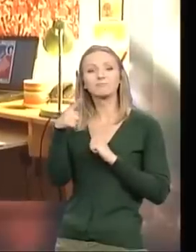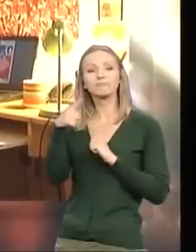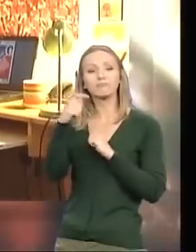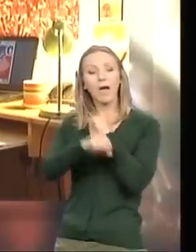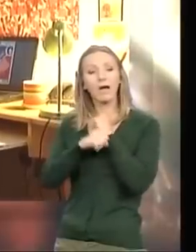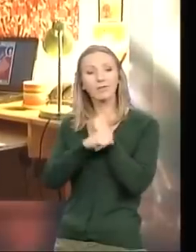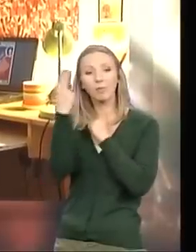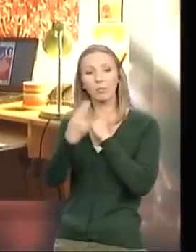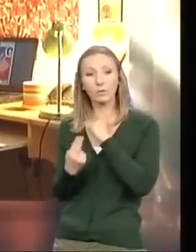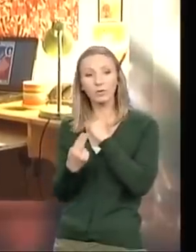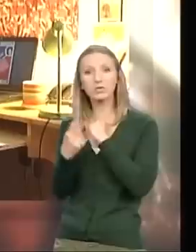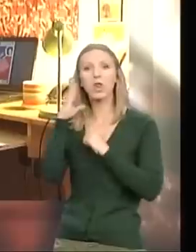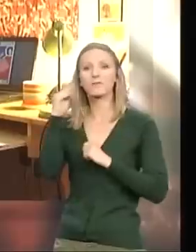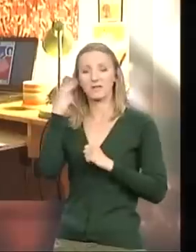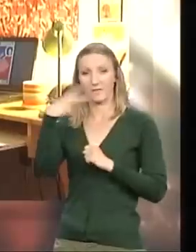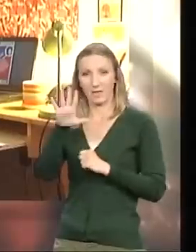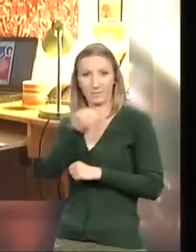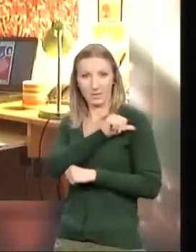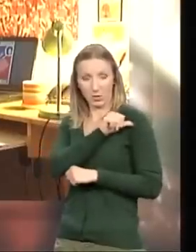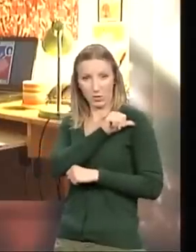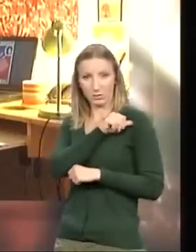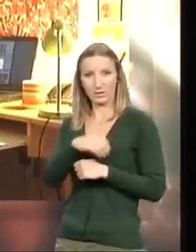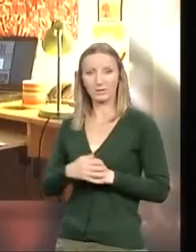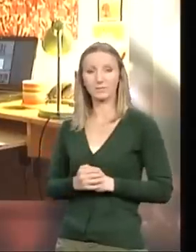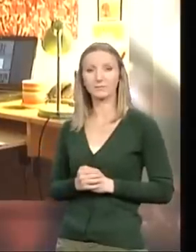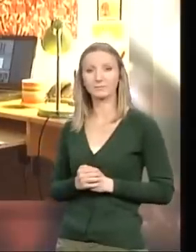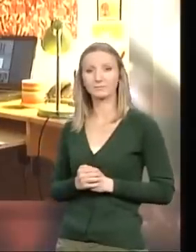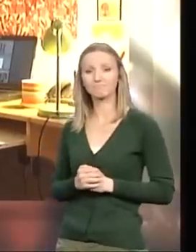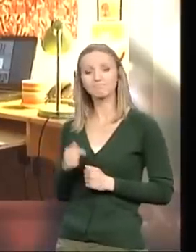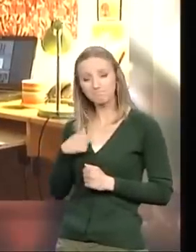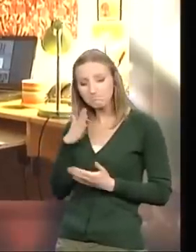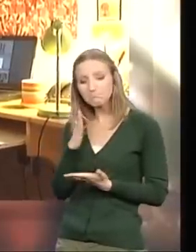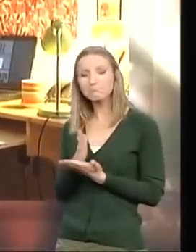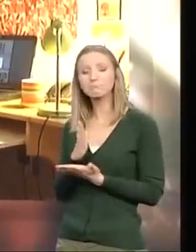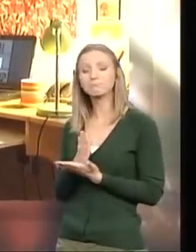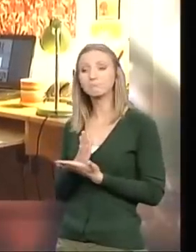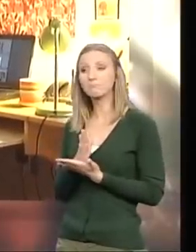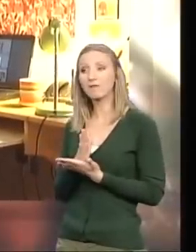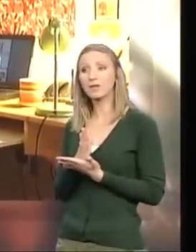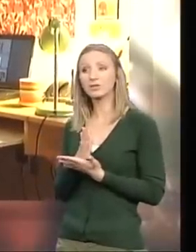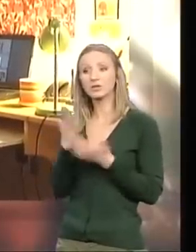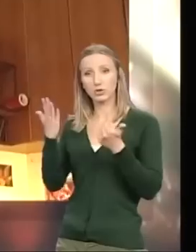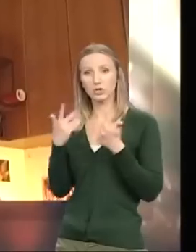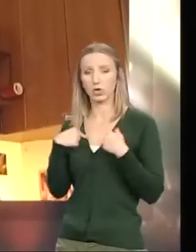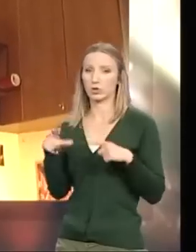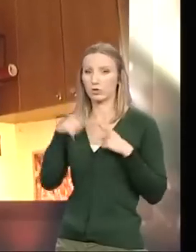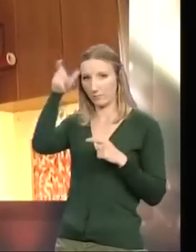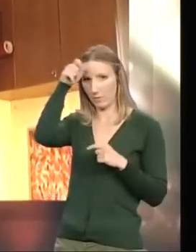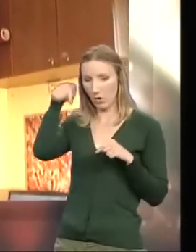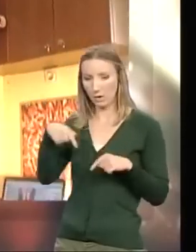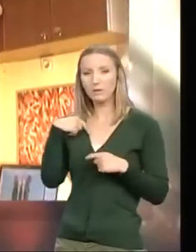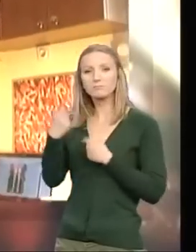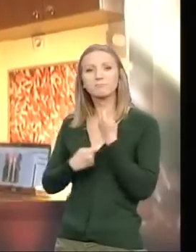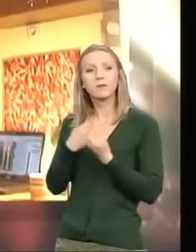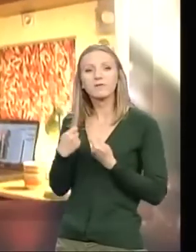York City in 2005. I live in Beograd Beograd. I